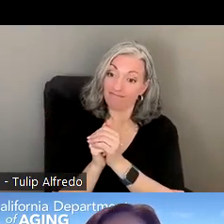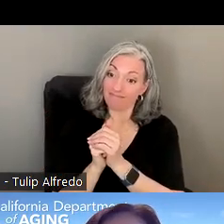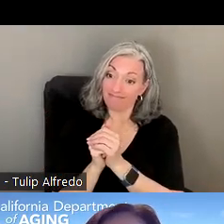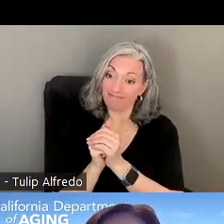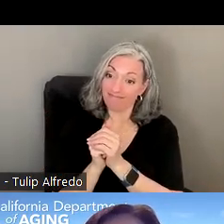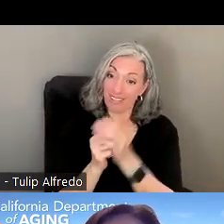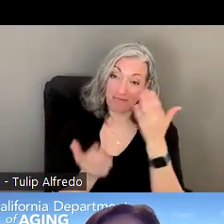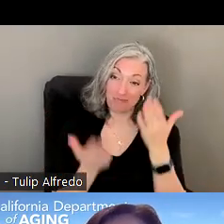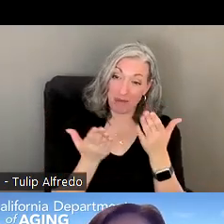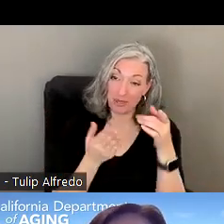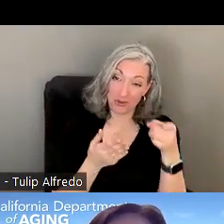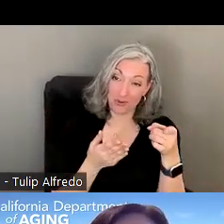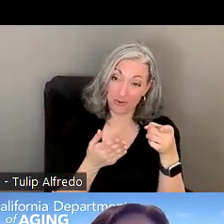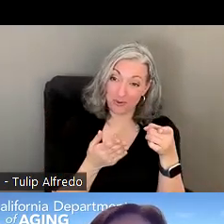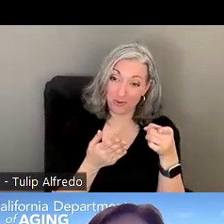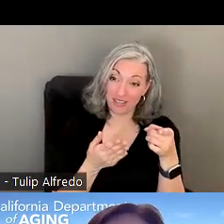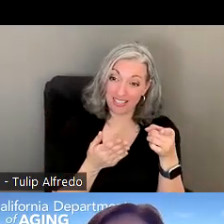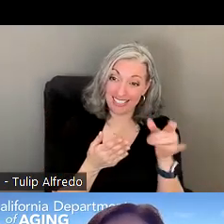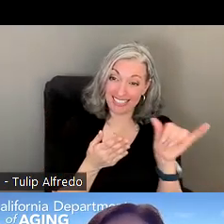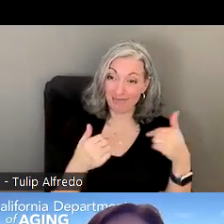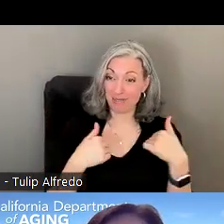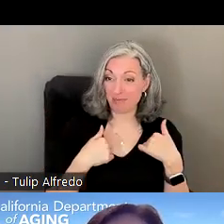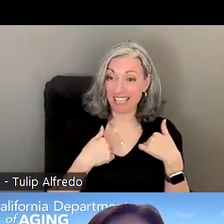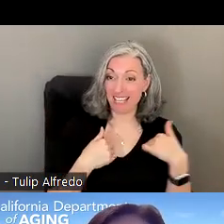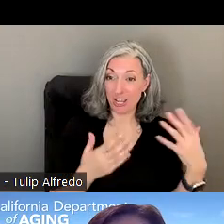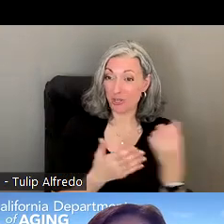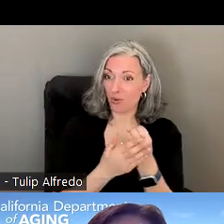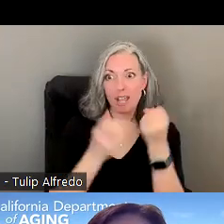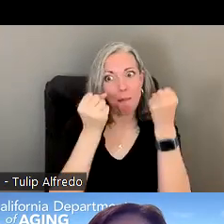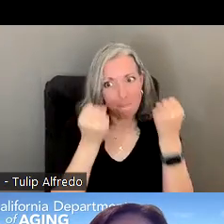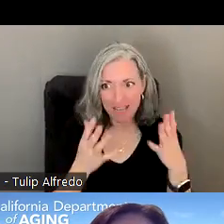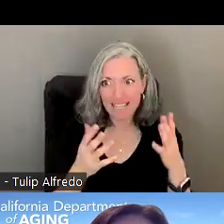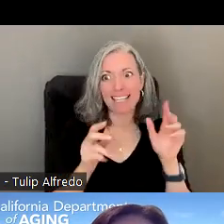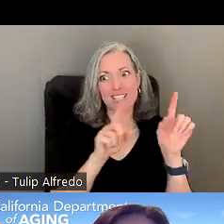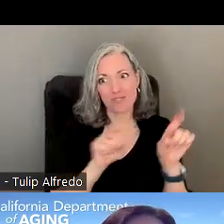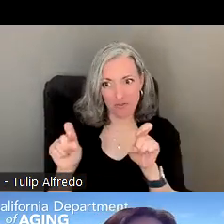You're probably similar to me. You receive a lot of surveys to complete.